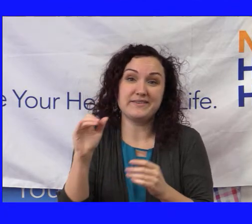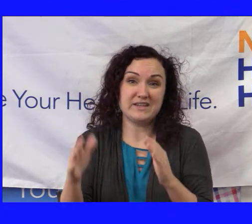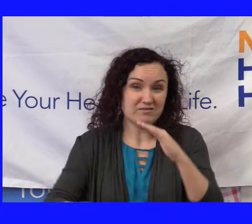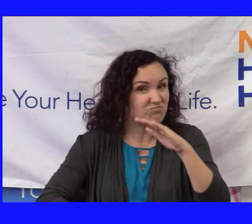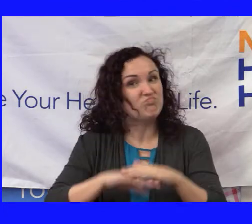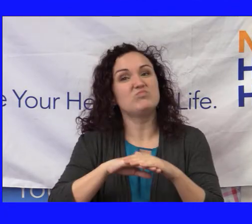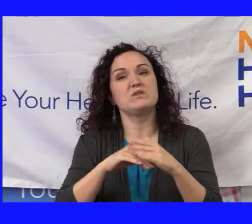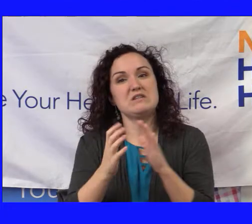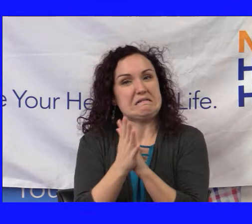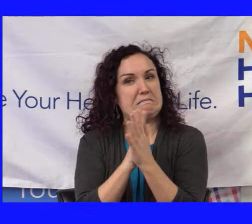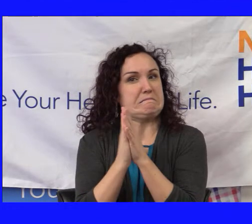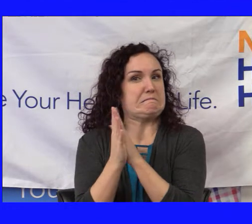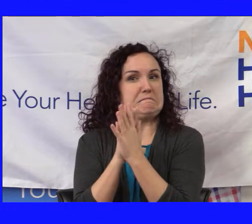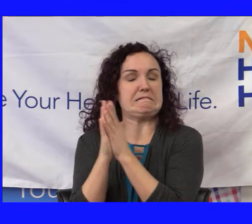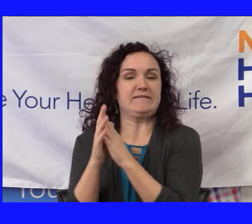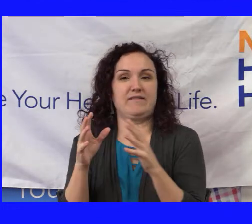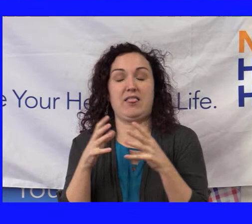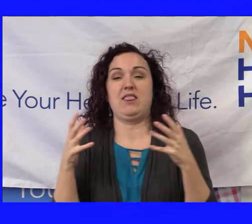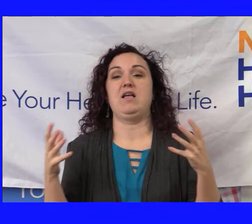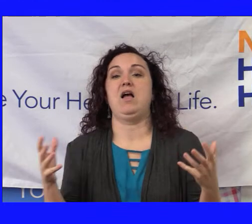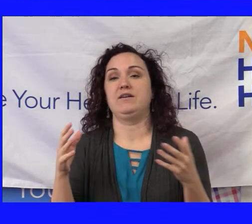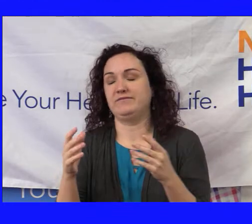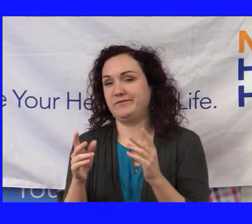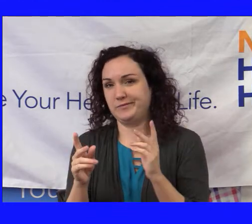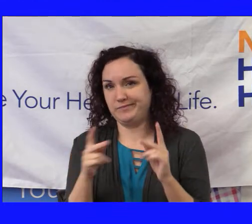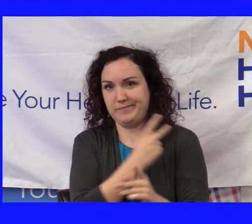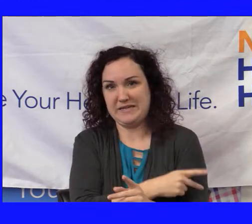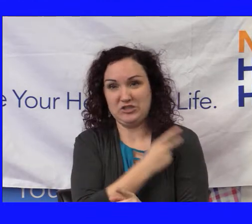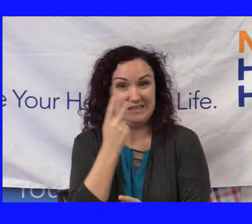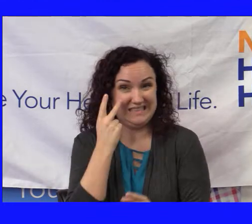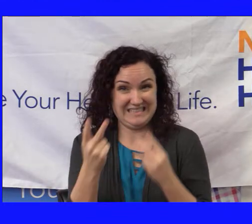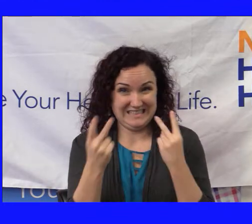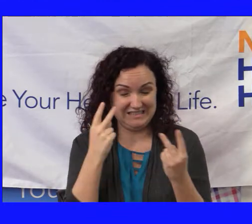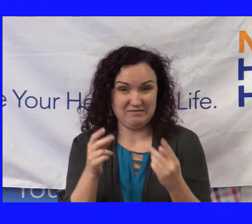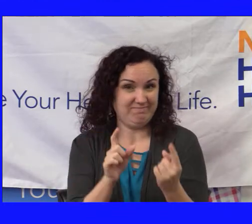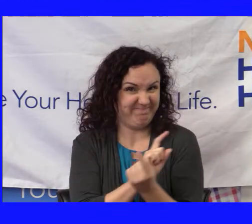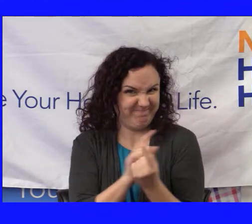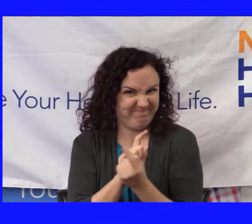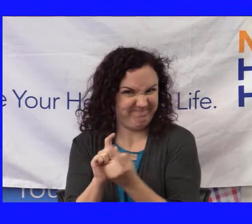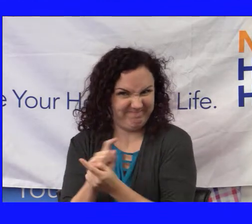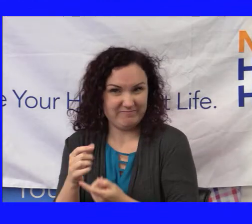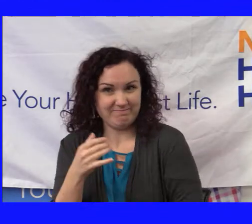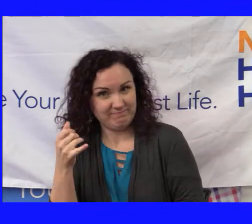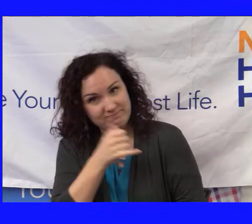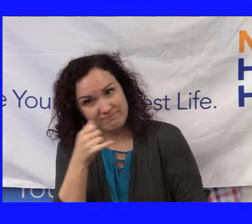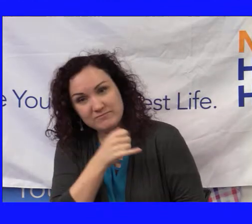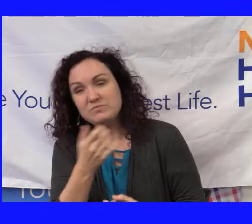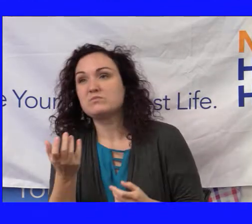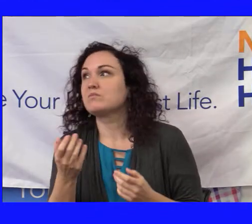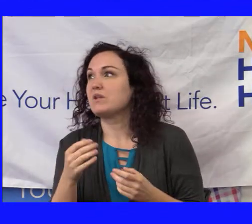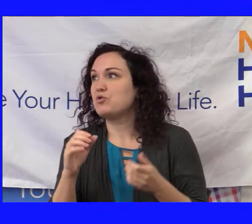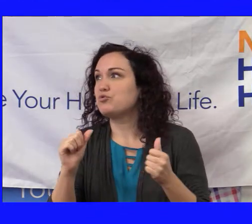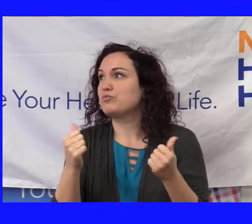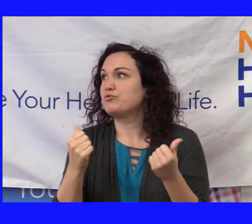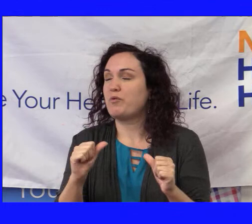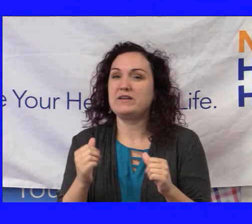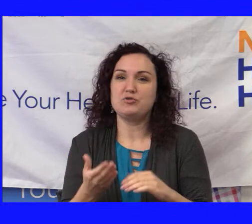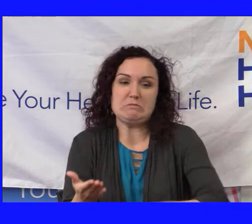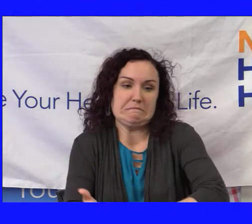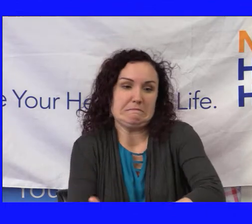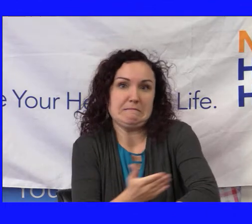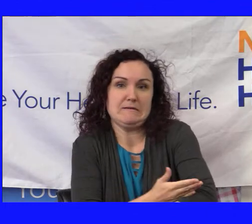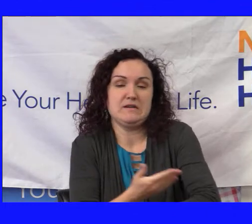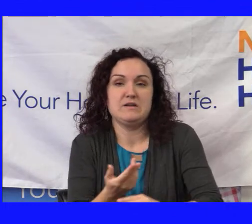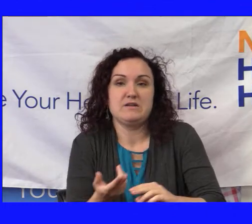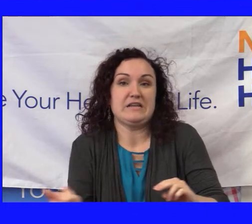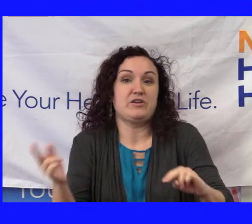as well as the staffing to expand the hours to incorporate more access, because anything we